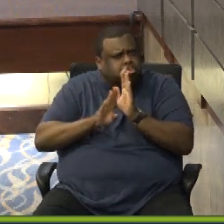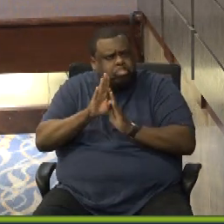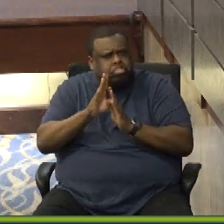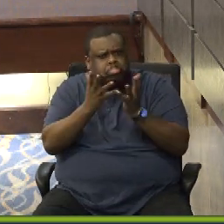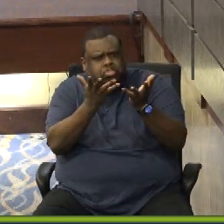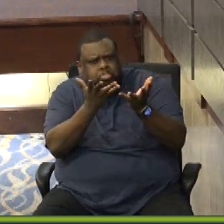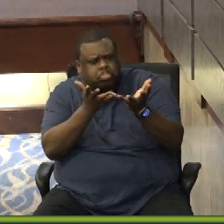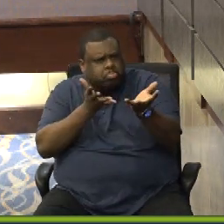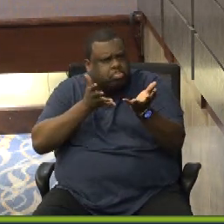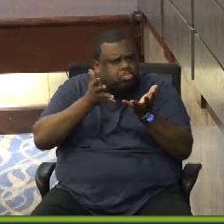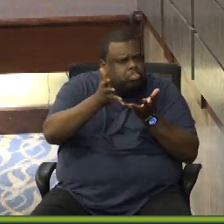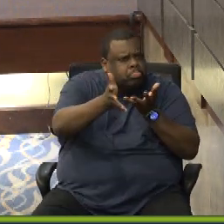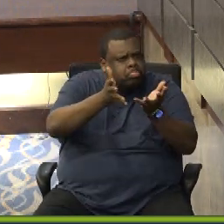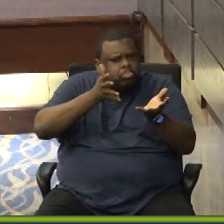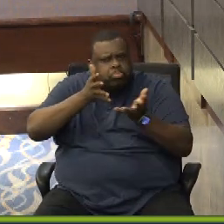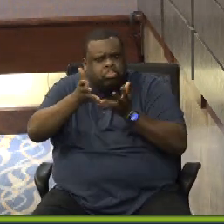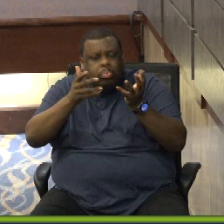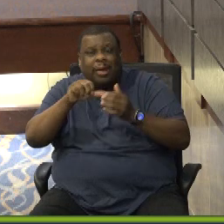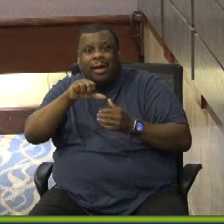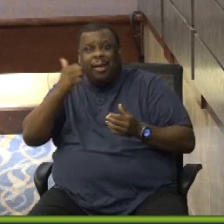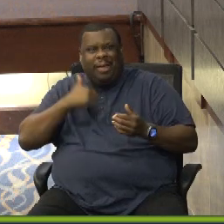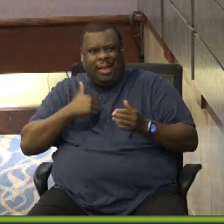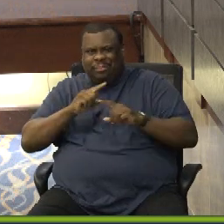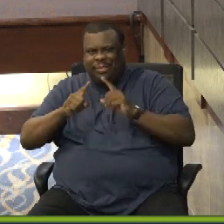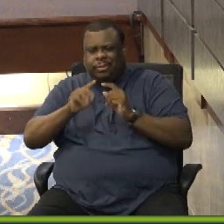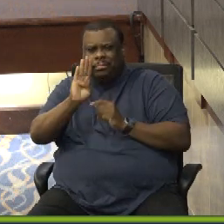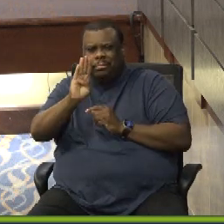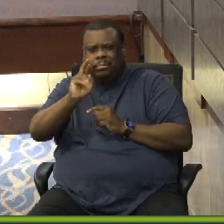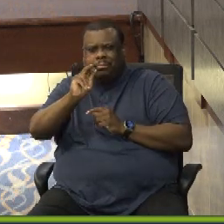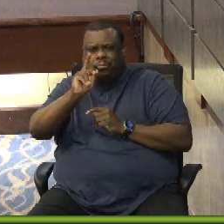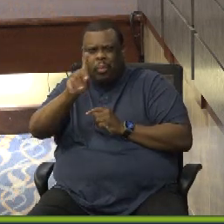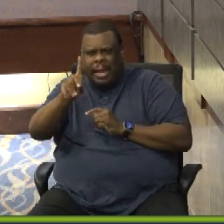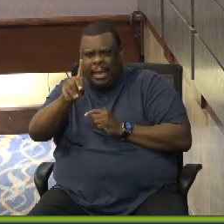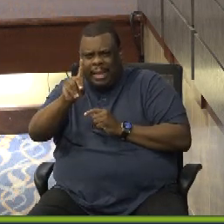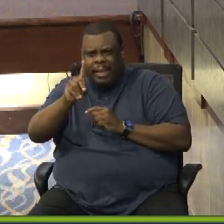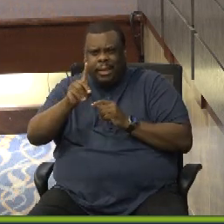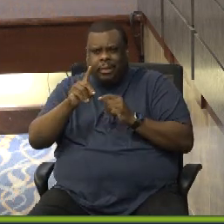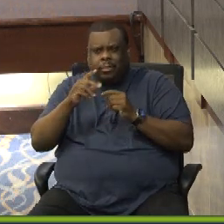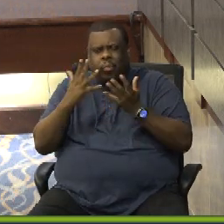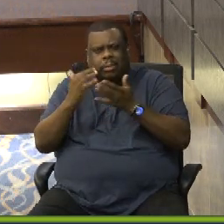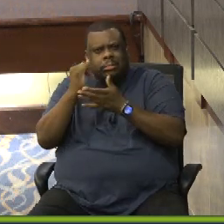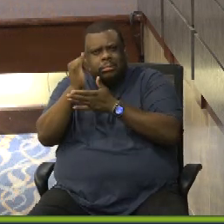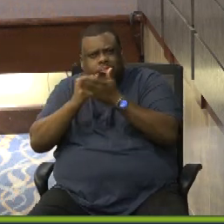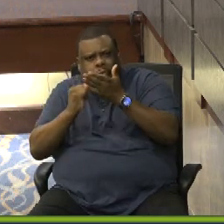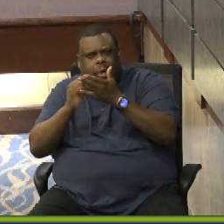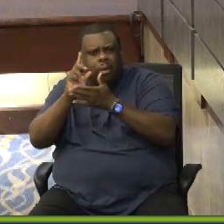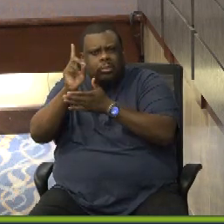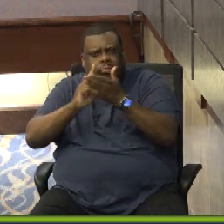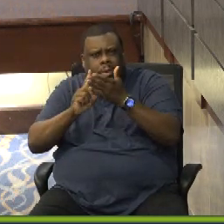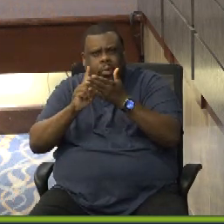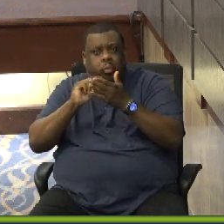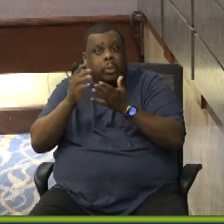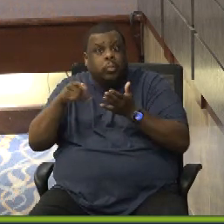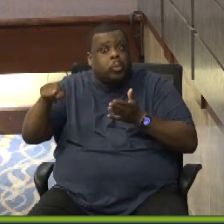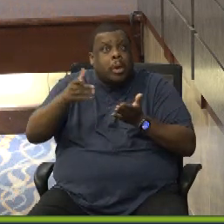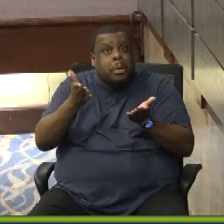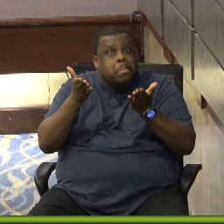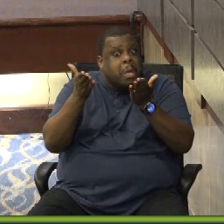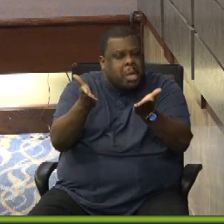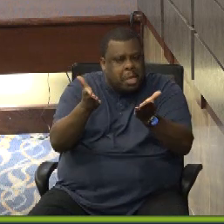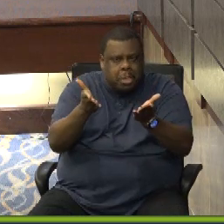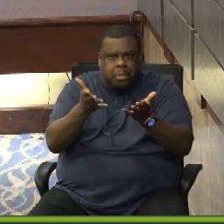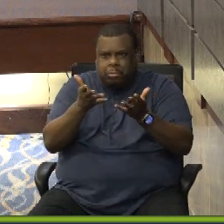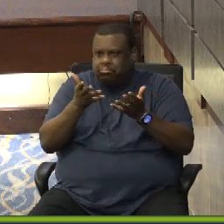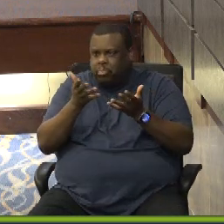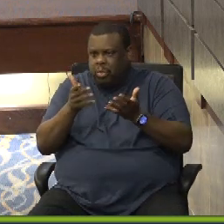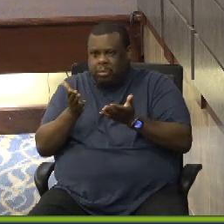current brand elements that we are using today, developed a brand identity and strategy, and today they're here to present their recommendations. And I'll turn it over to